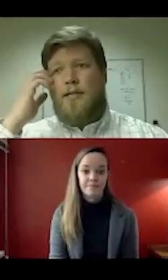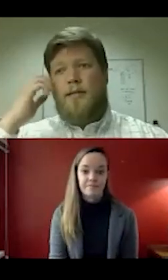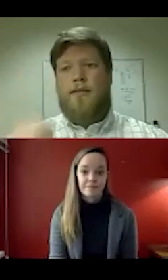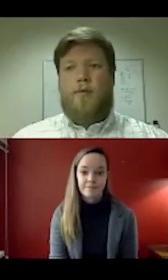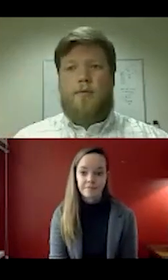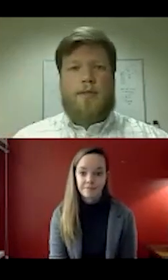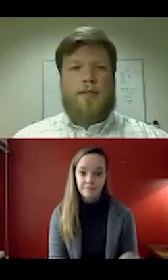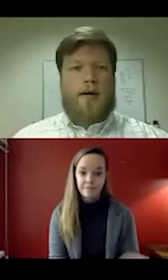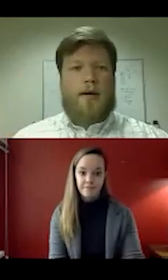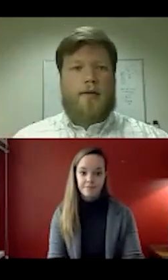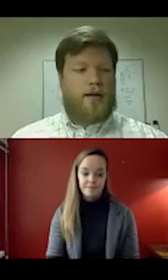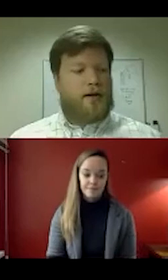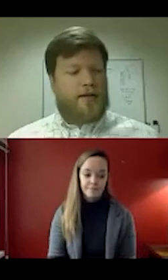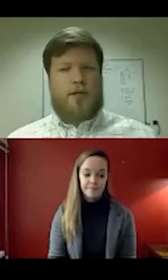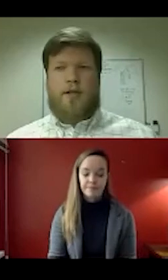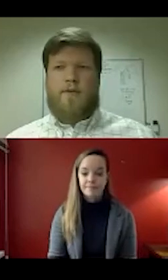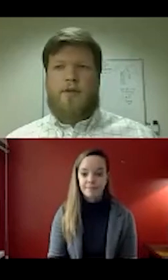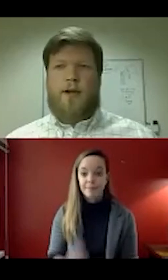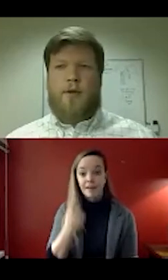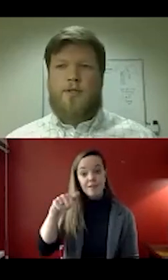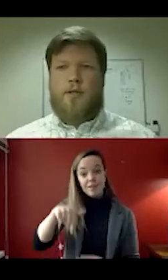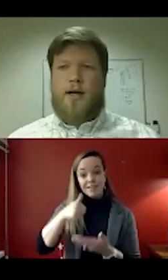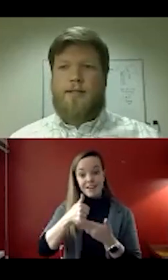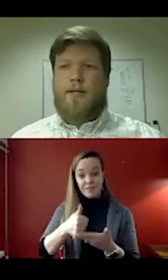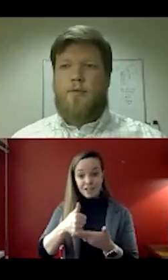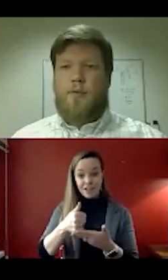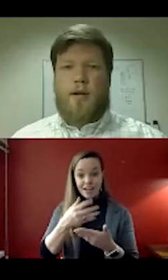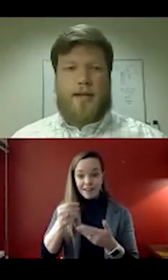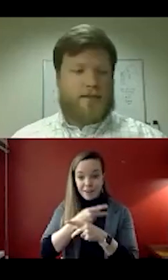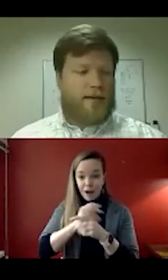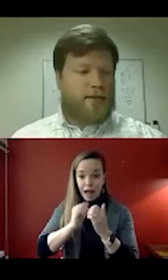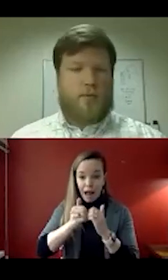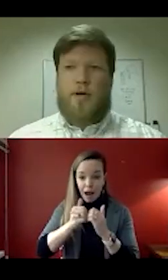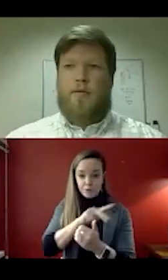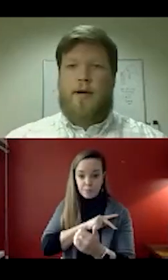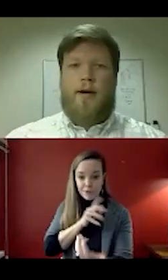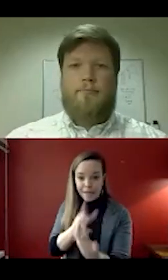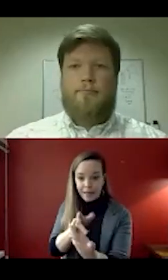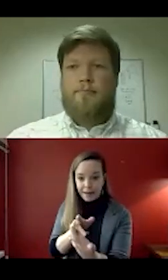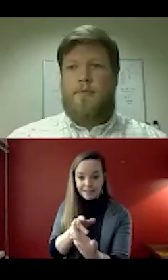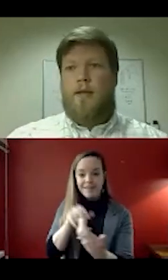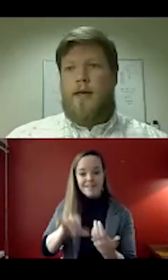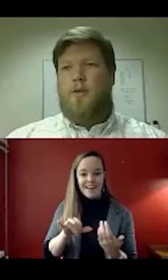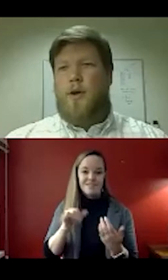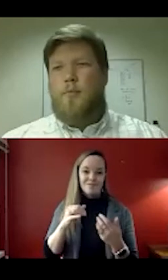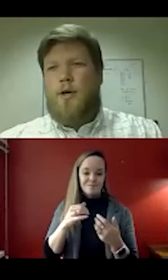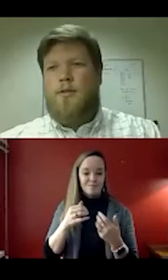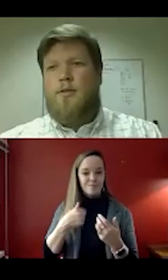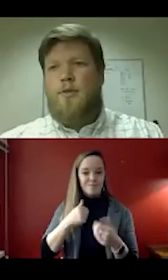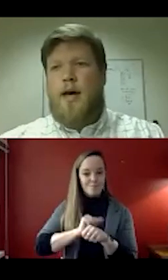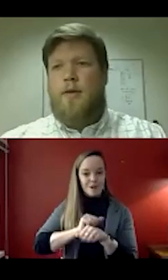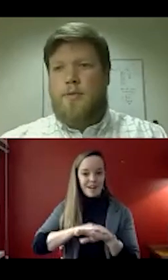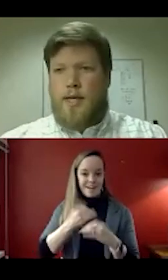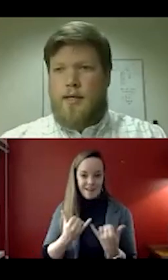To take this intervention and find a way to personalize it would be one of the next steps that we're working on right now. And the way that we thought to